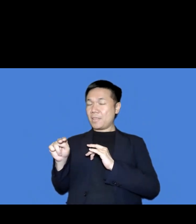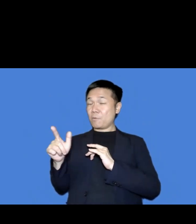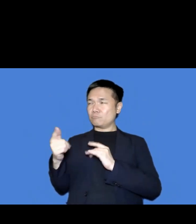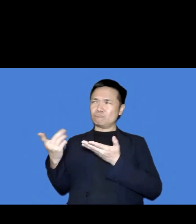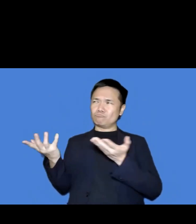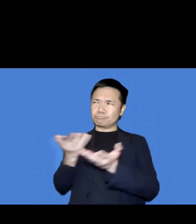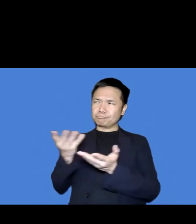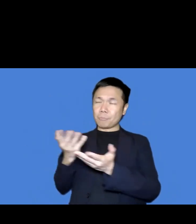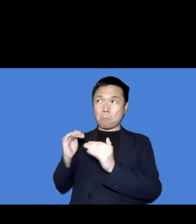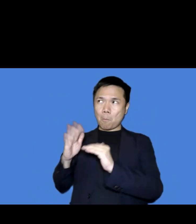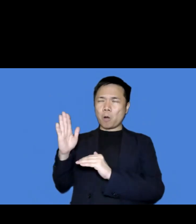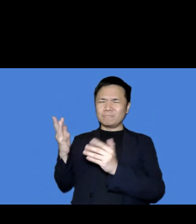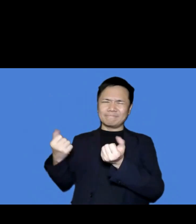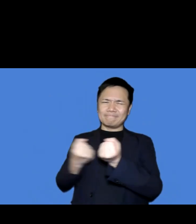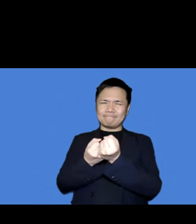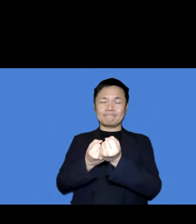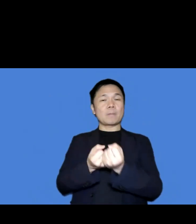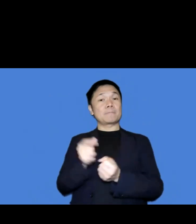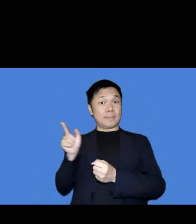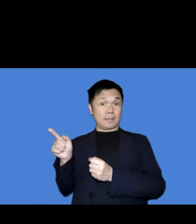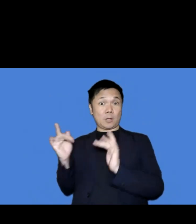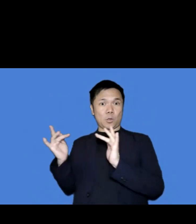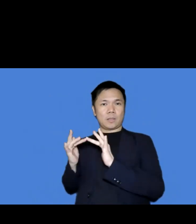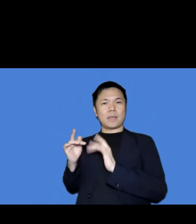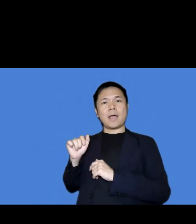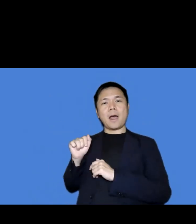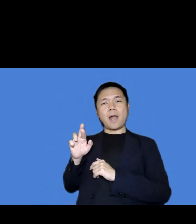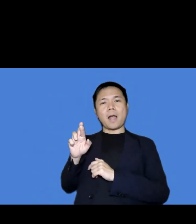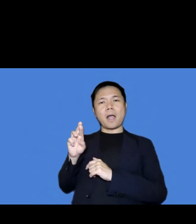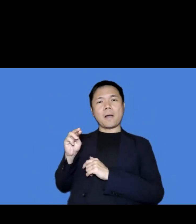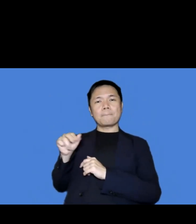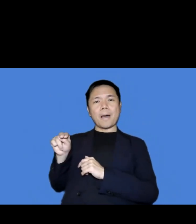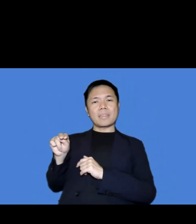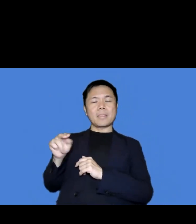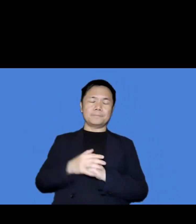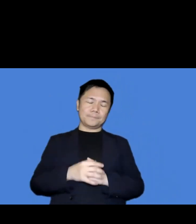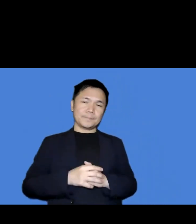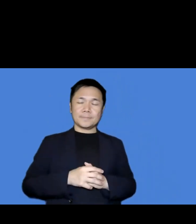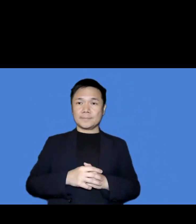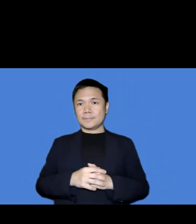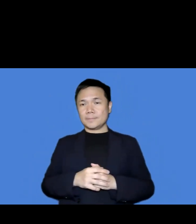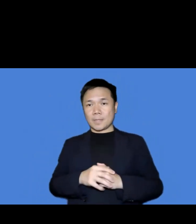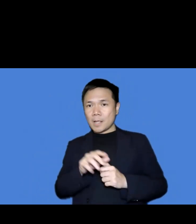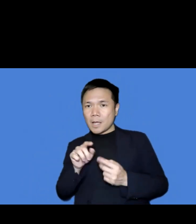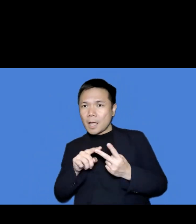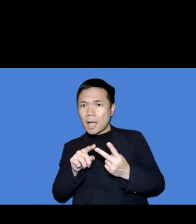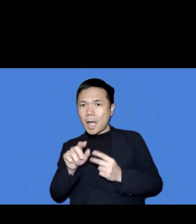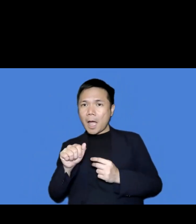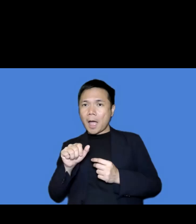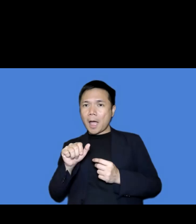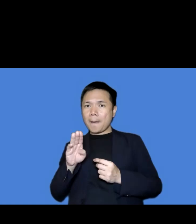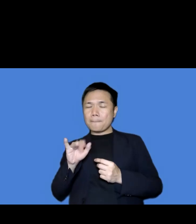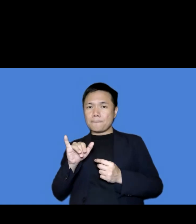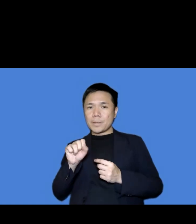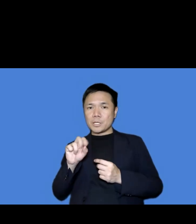Tuika. Okay, thank you. Right. Thank you. I guess Abhishek Kumar, you have your